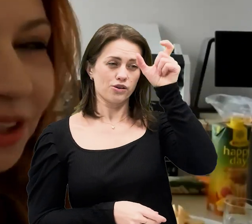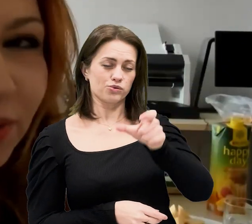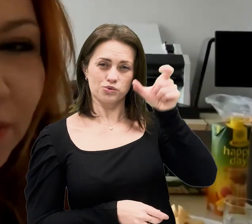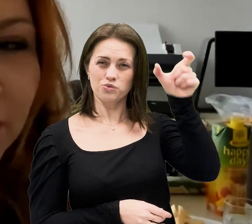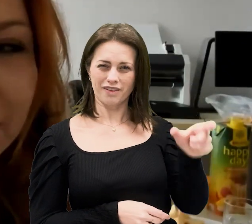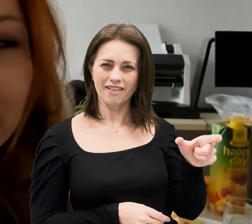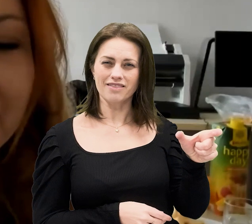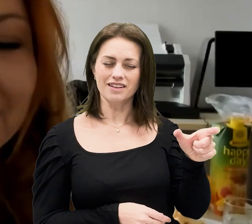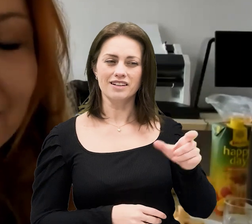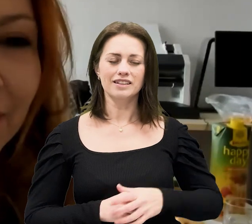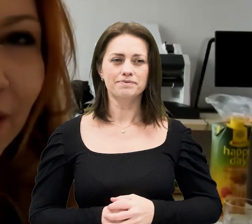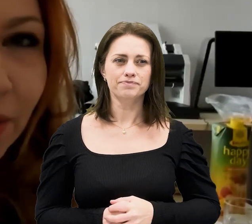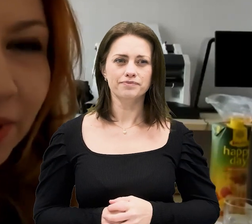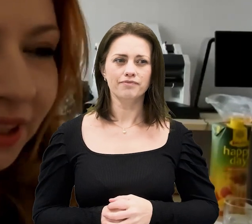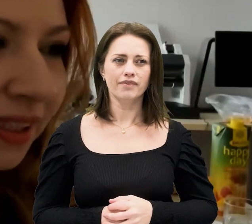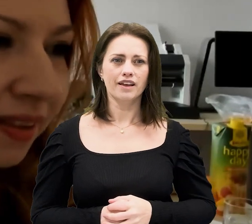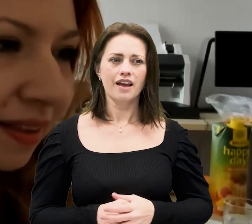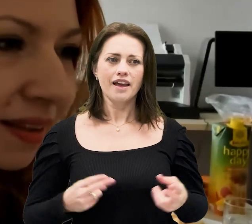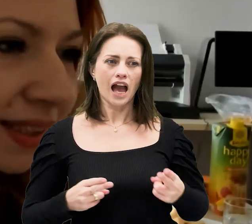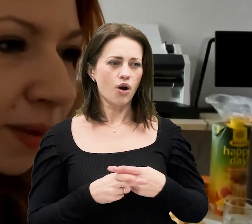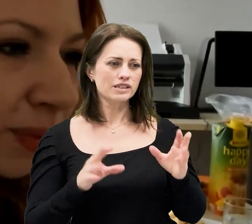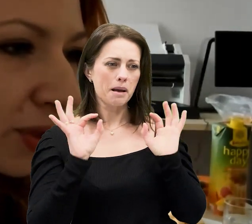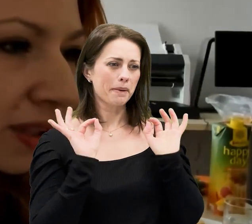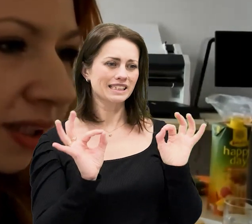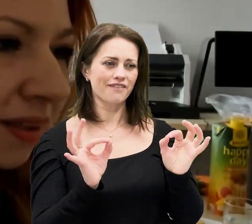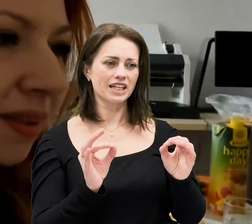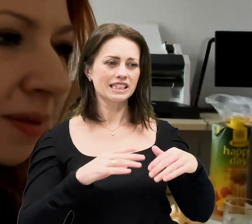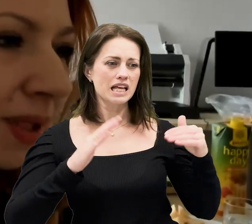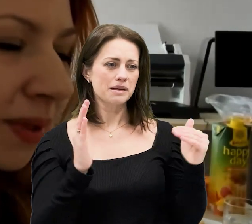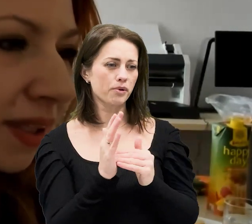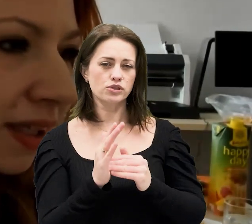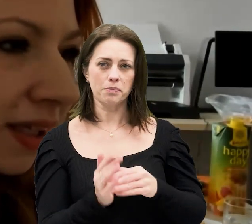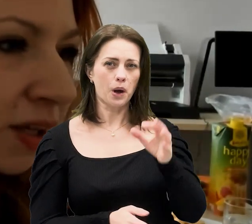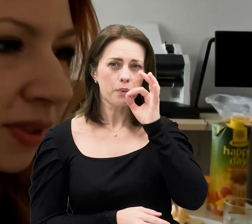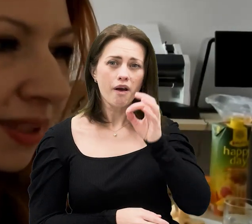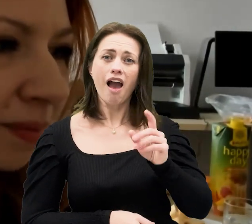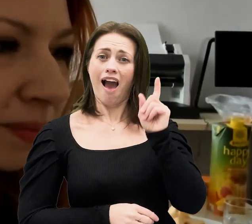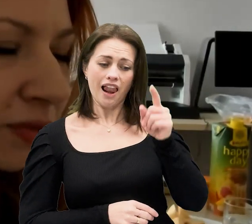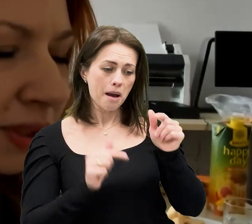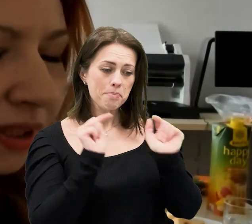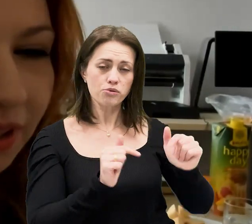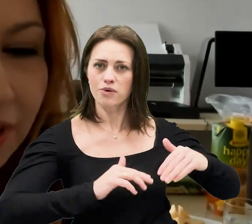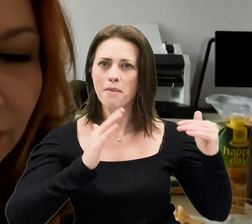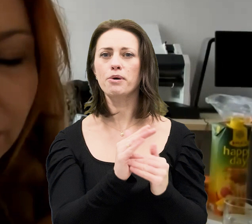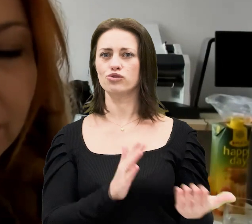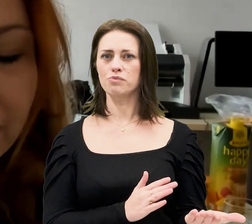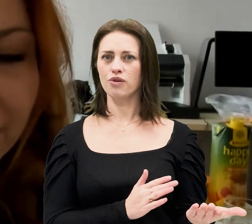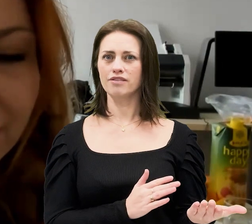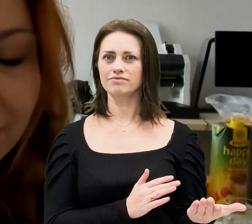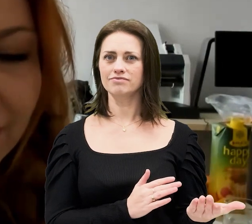like students with specific needs, but they always need support, that maybe they face some